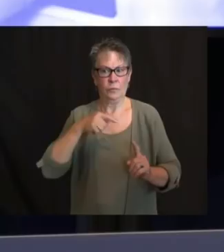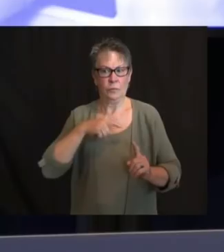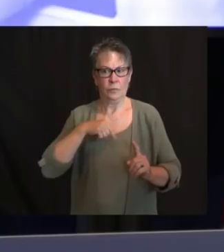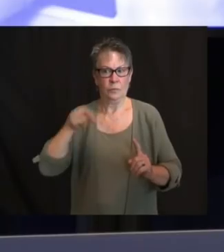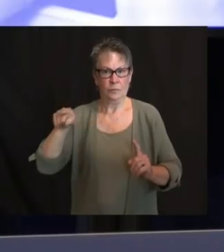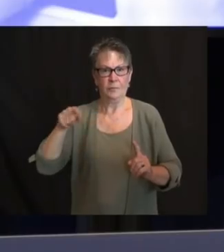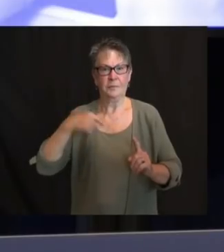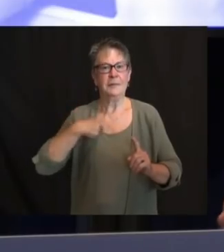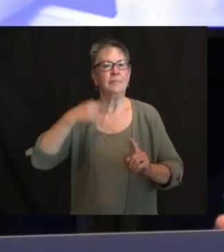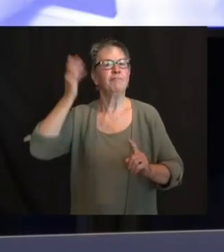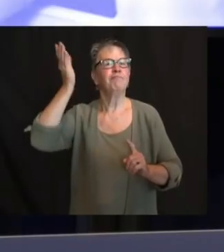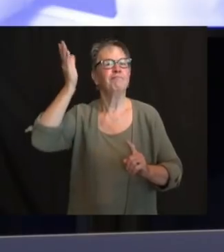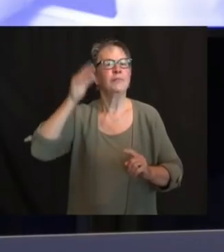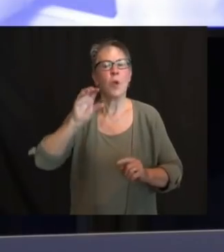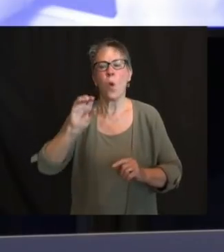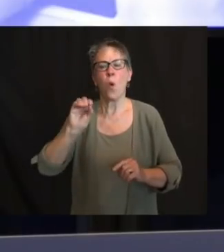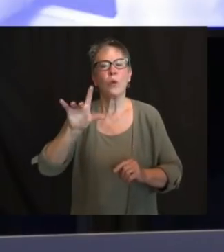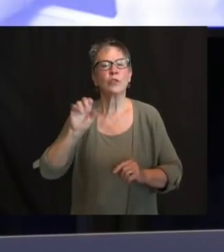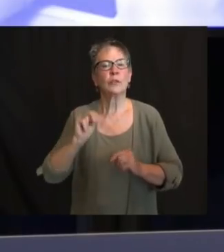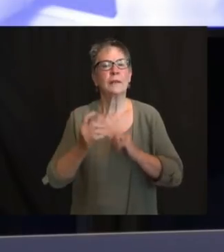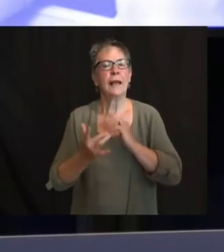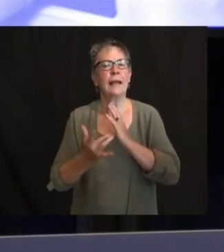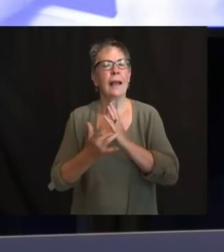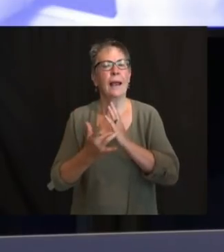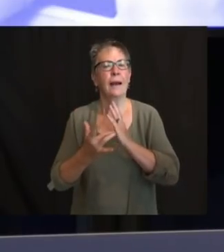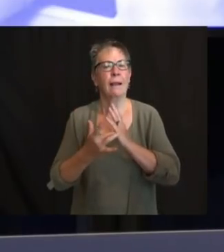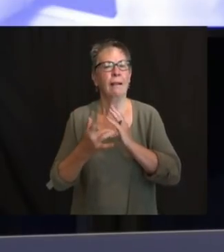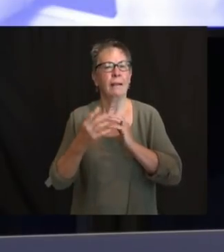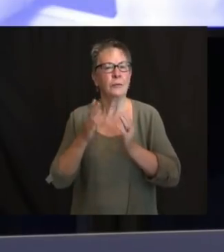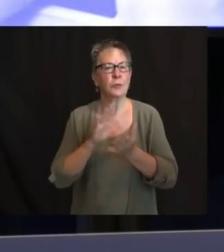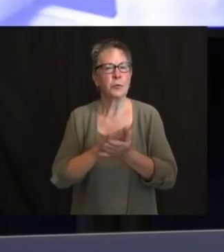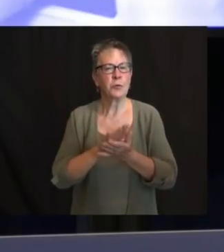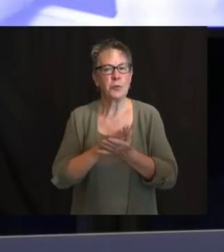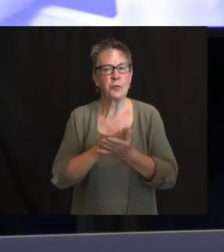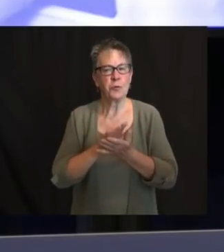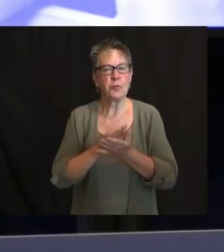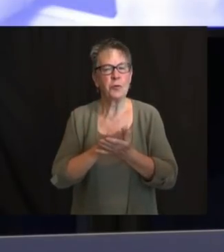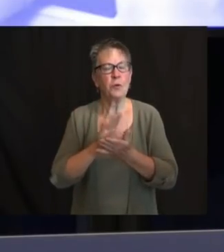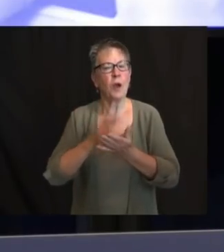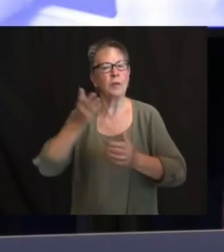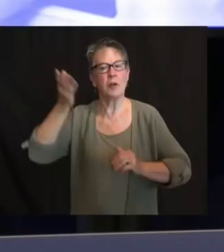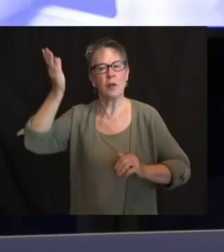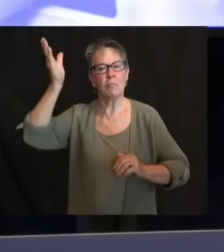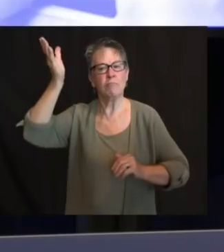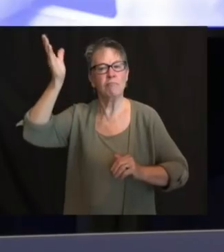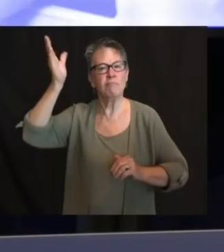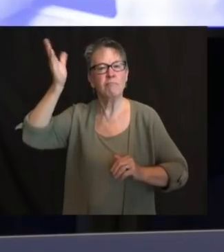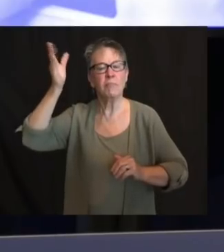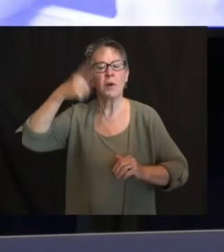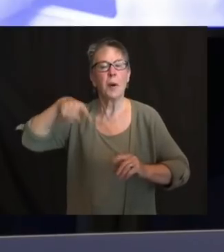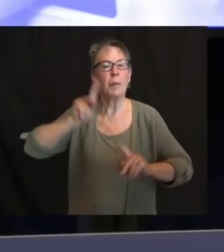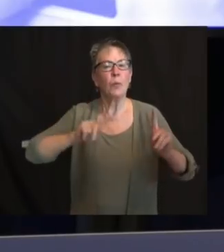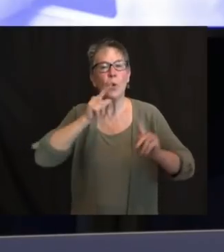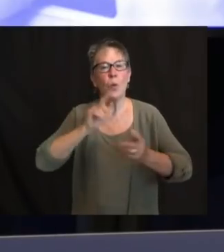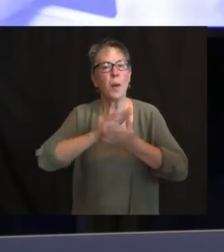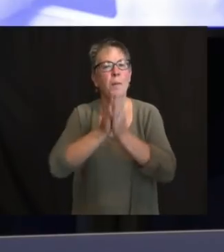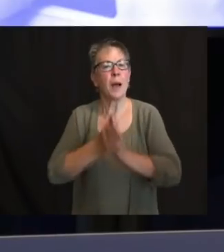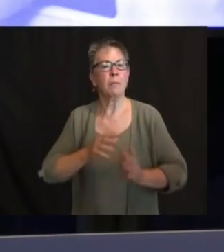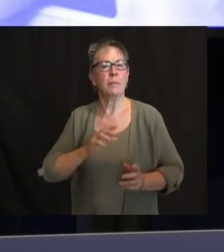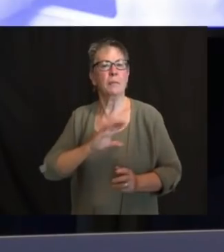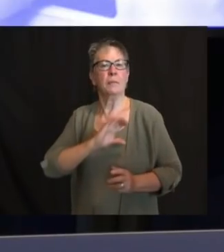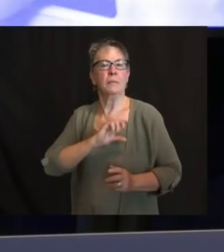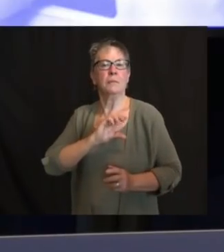of pride that we have that generation, even during such challenging times as this, that also want to raise their right hand